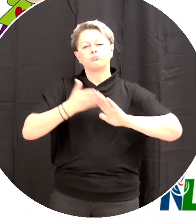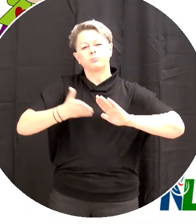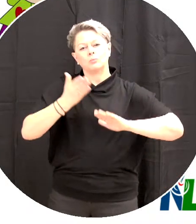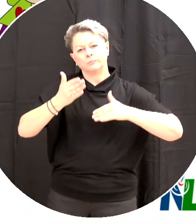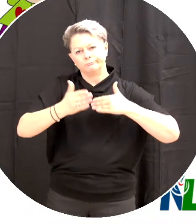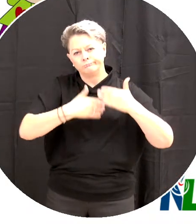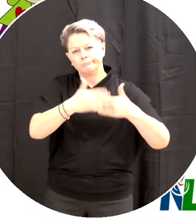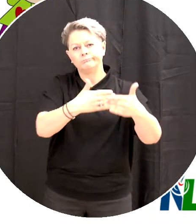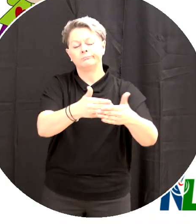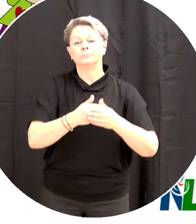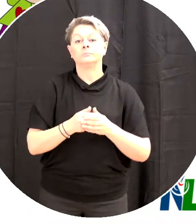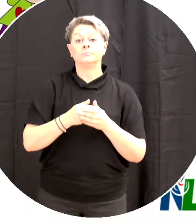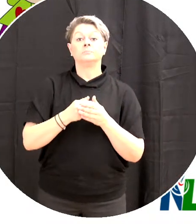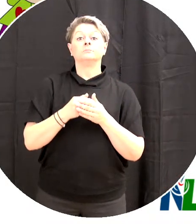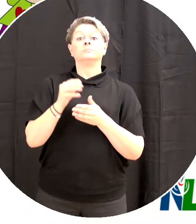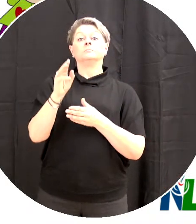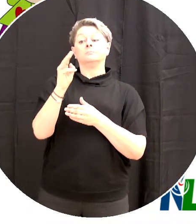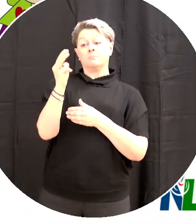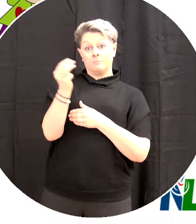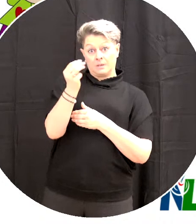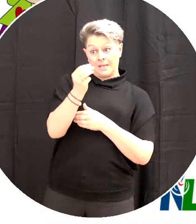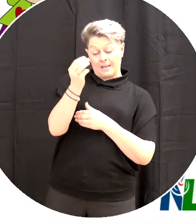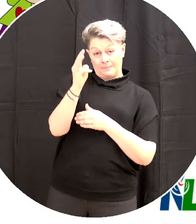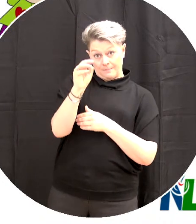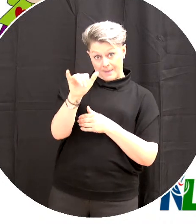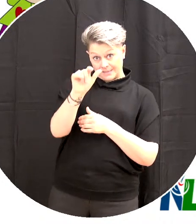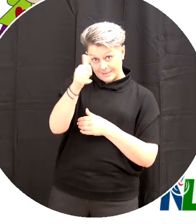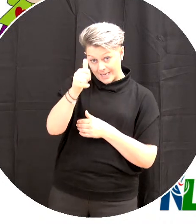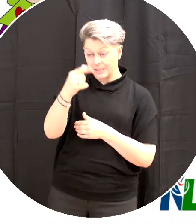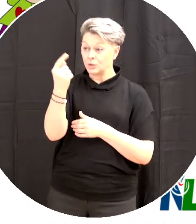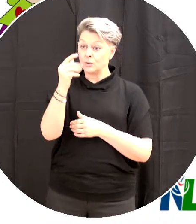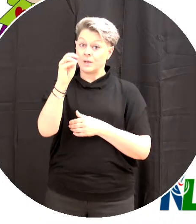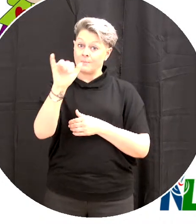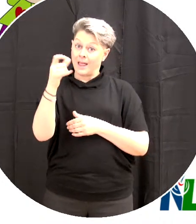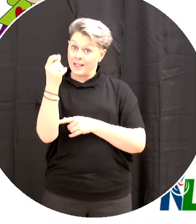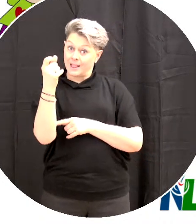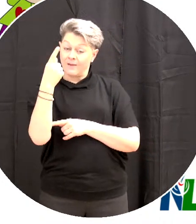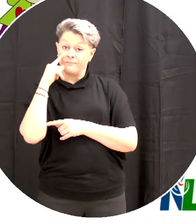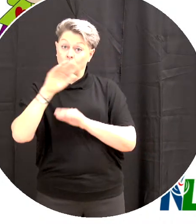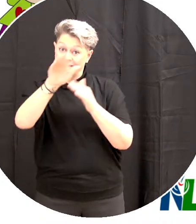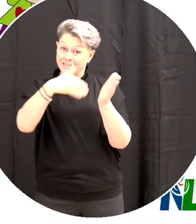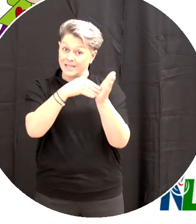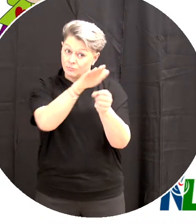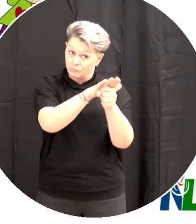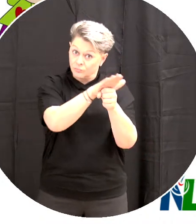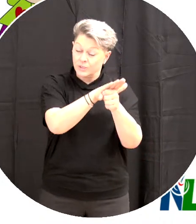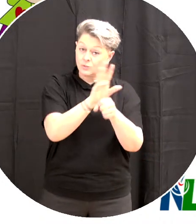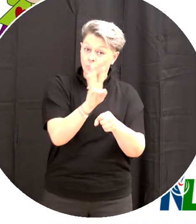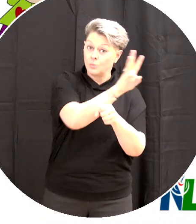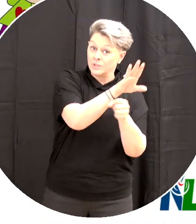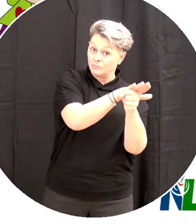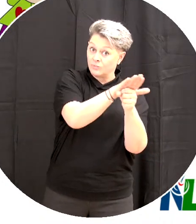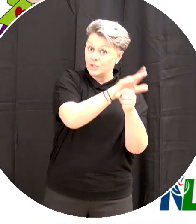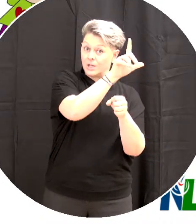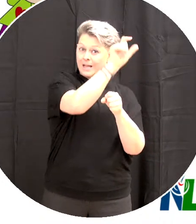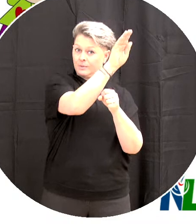The dates, Monday, May 10th, Tuesday, May 11th, for Central Region, Western Region, and